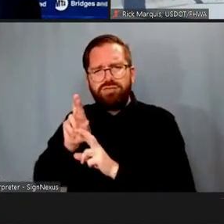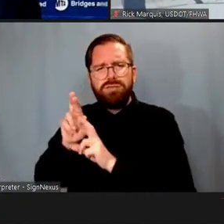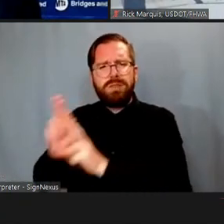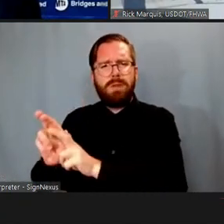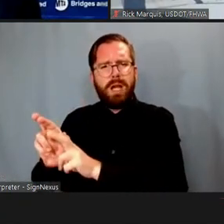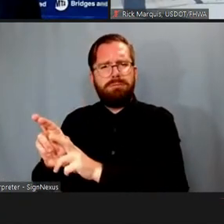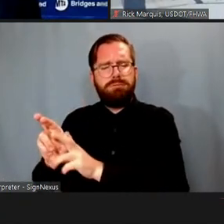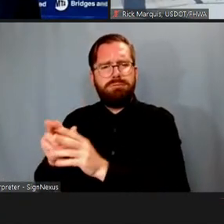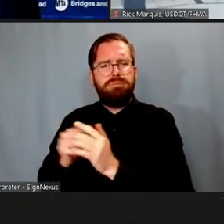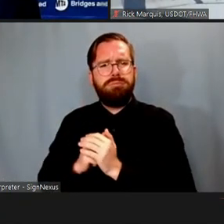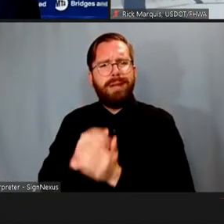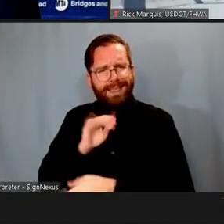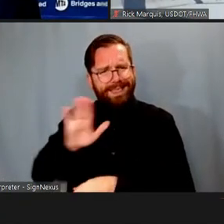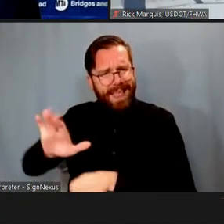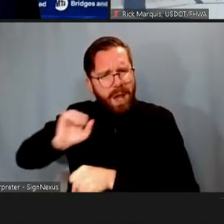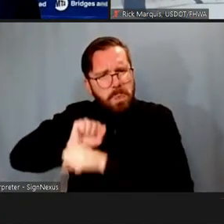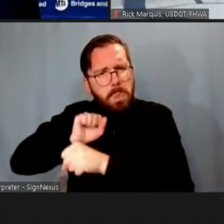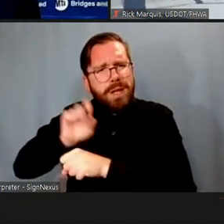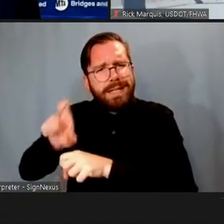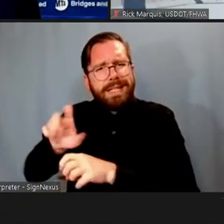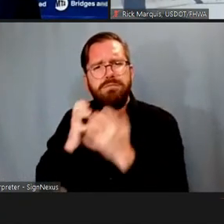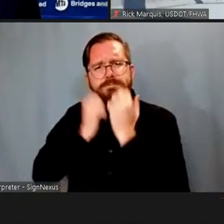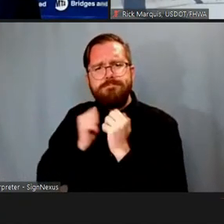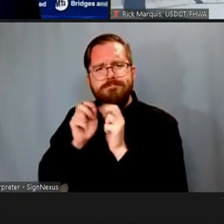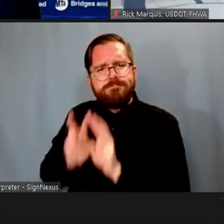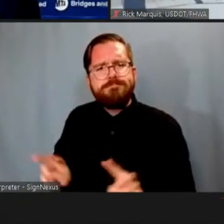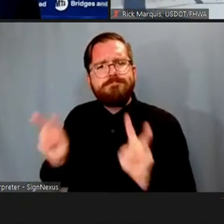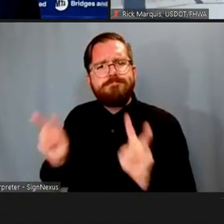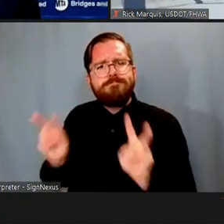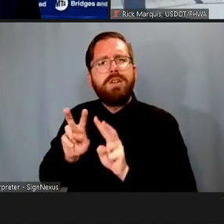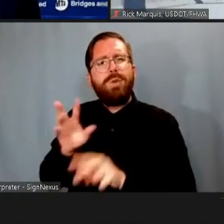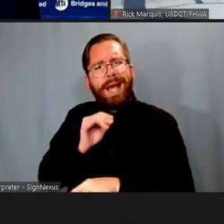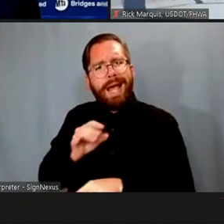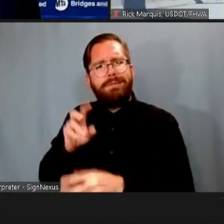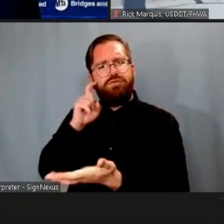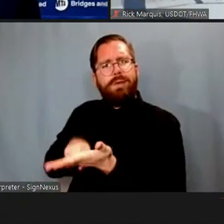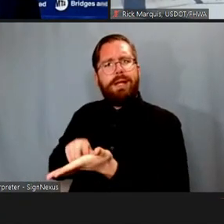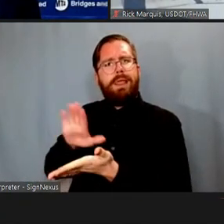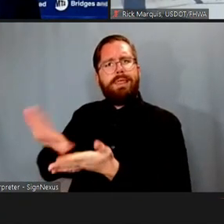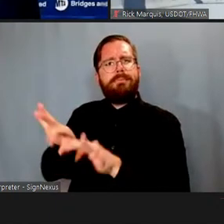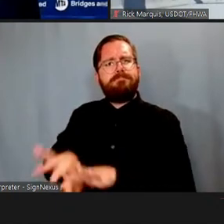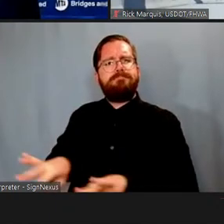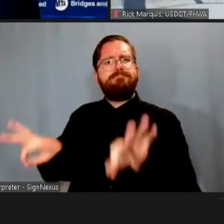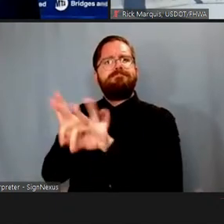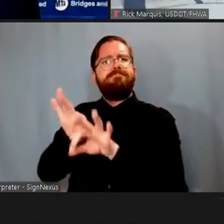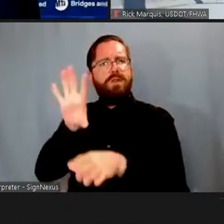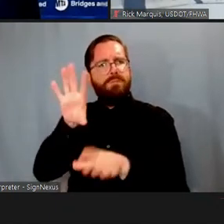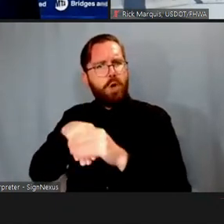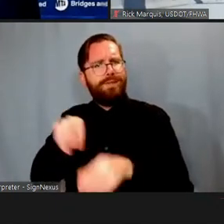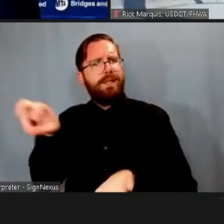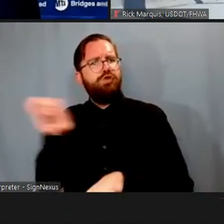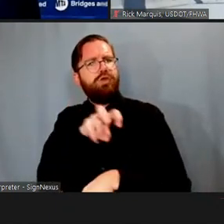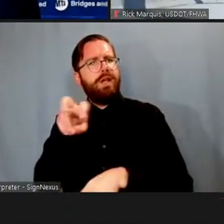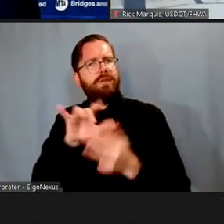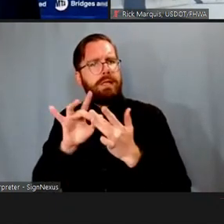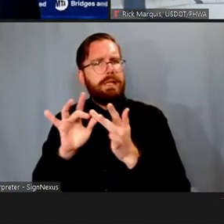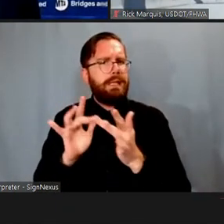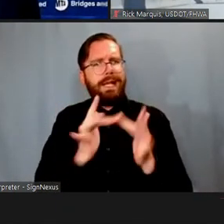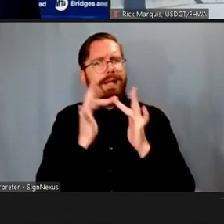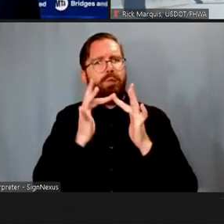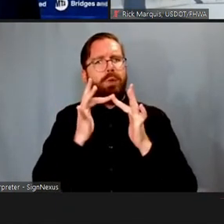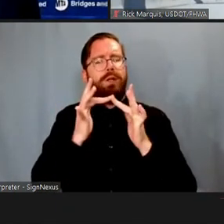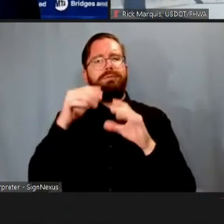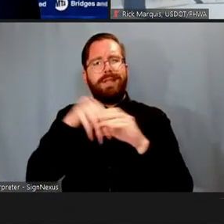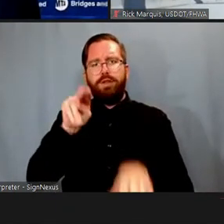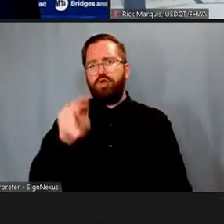deserves to be valued and recognized as central to the transportation network of our city